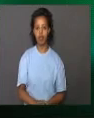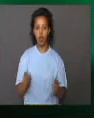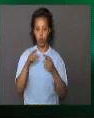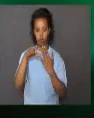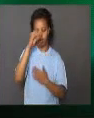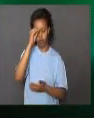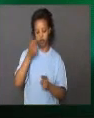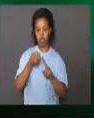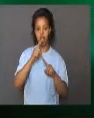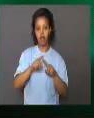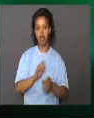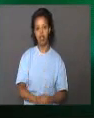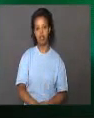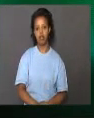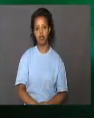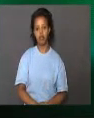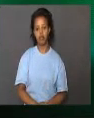Let's get back to our lesson.